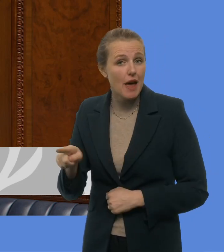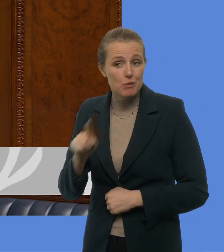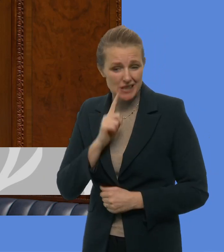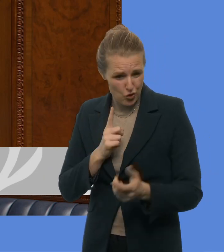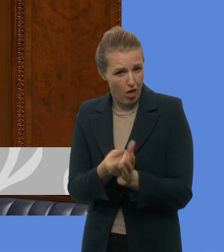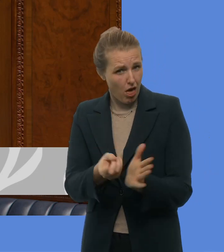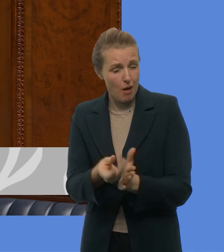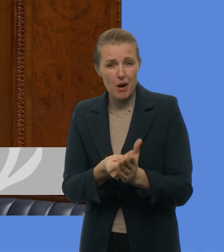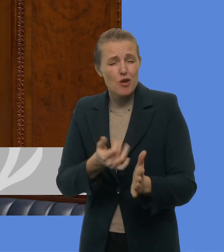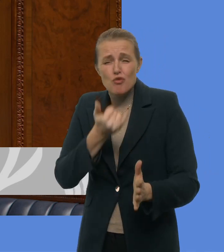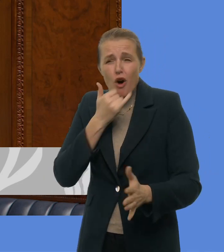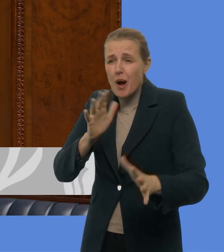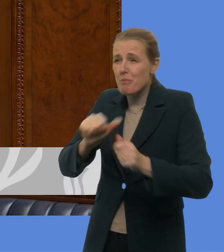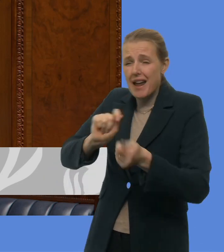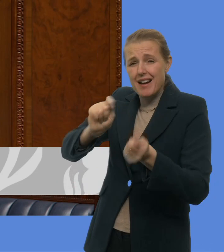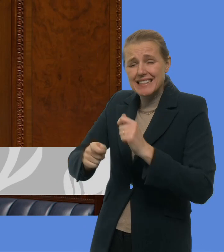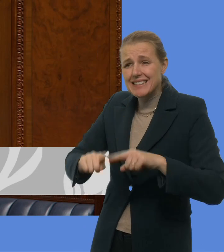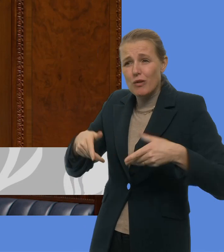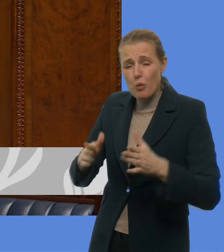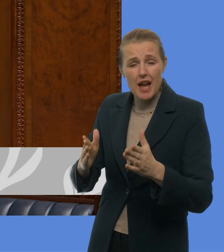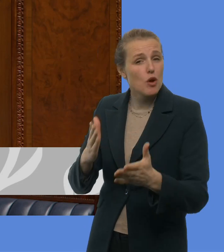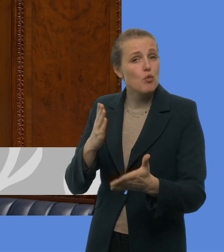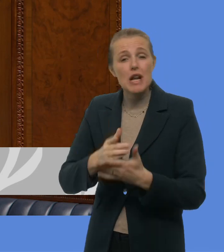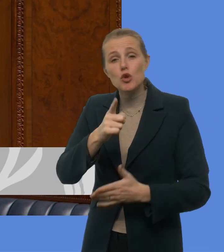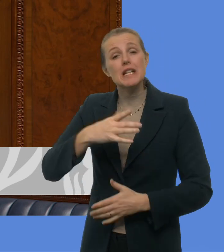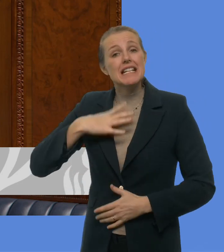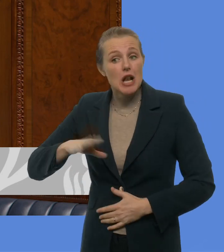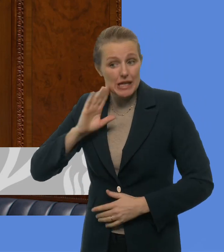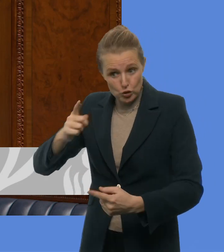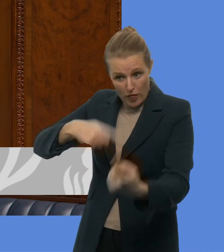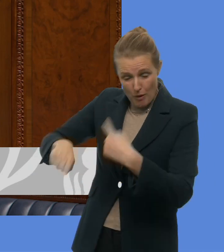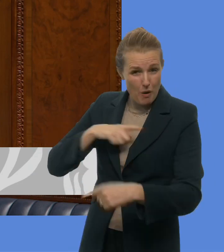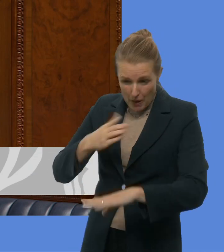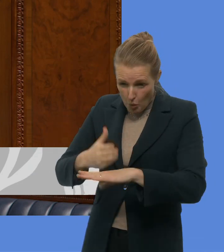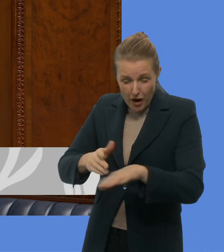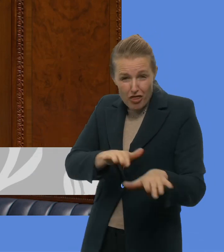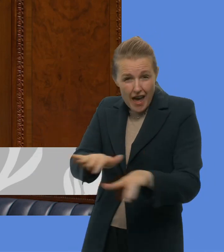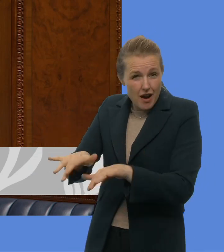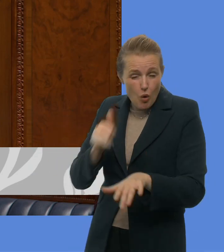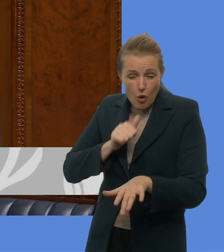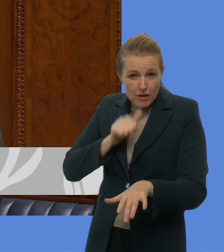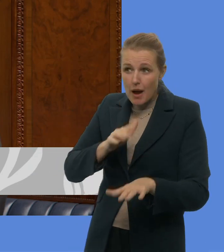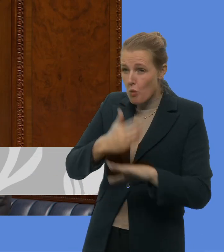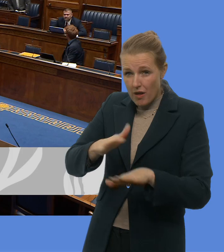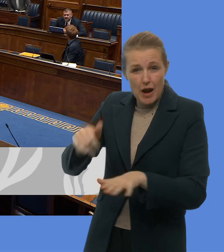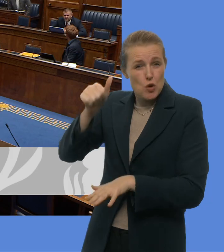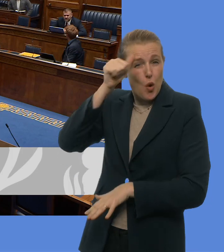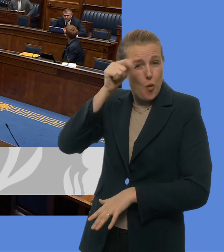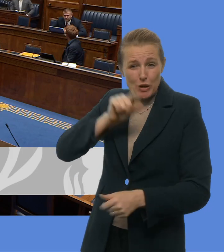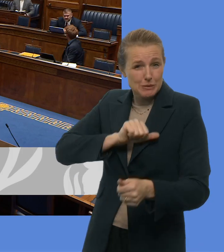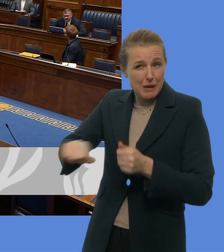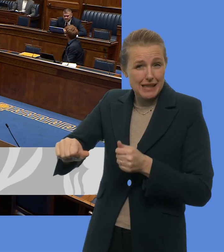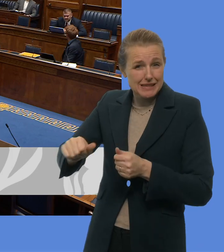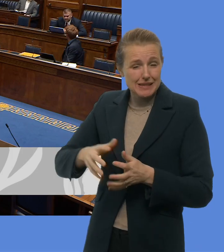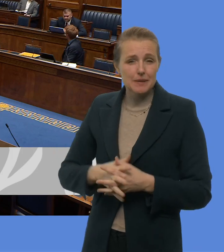spent, and how vital it is, Minister, to listen to those people who have their finger literally on the pulse? Well,